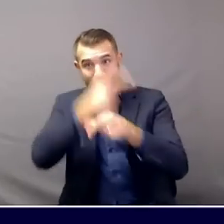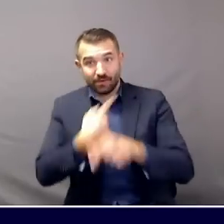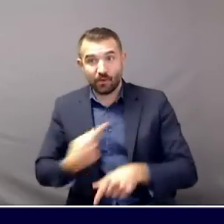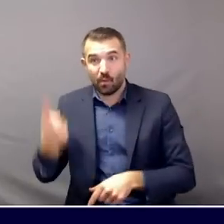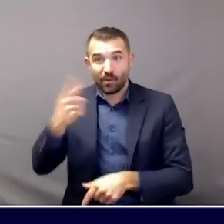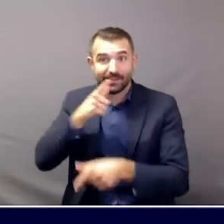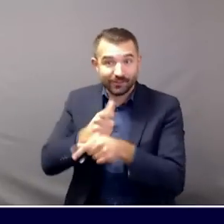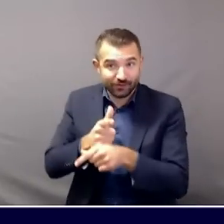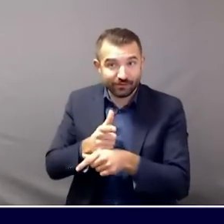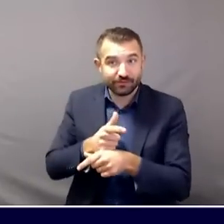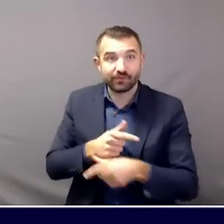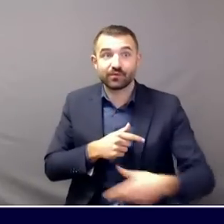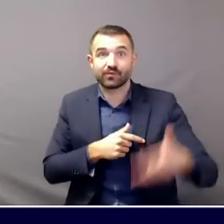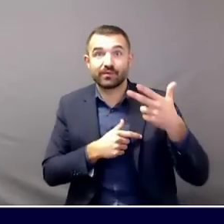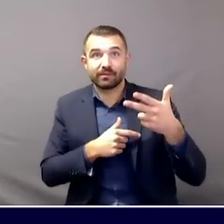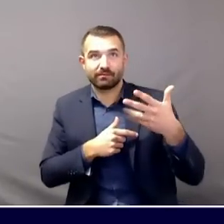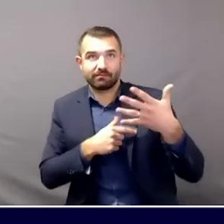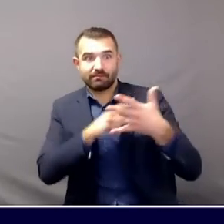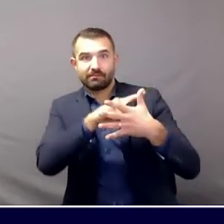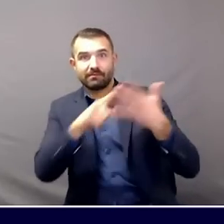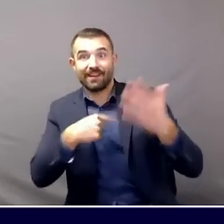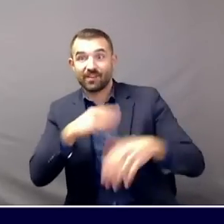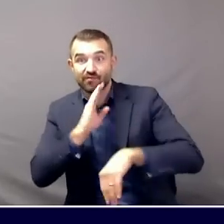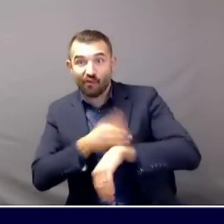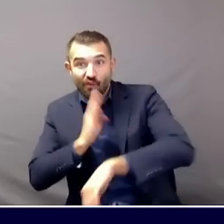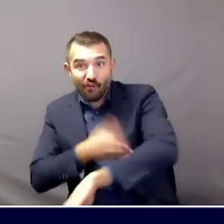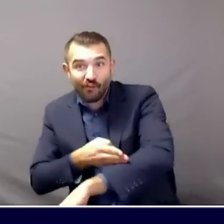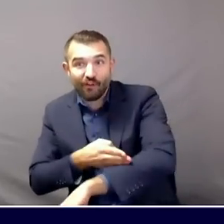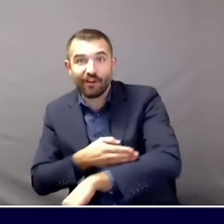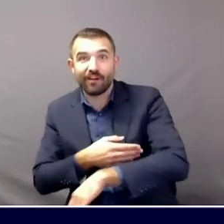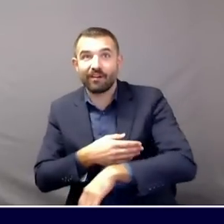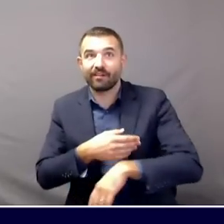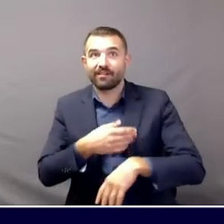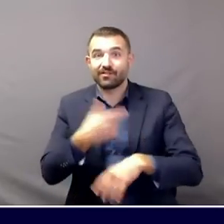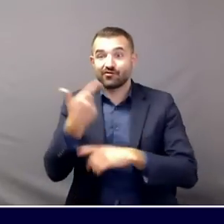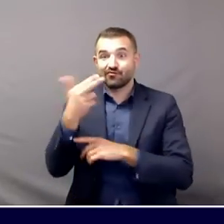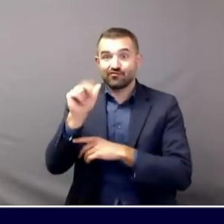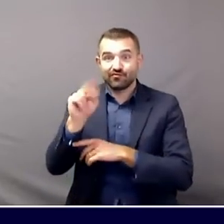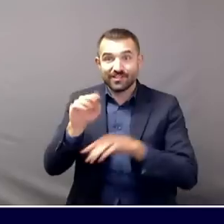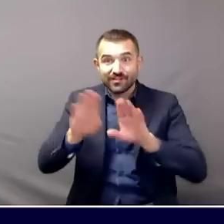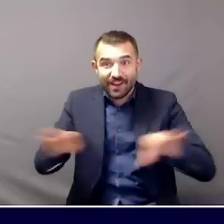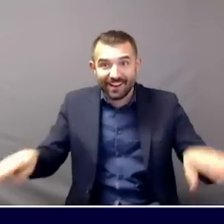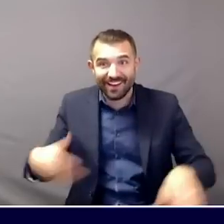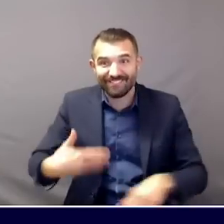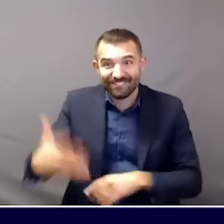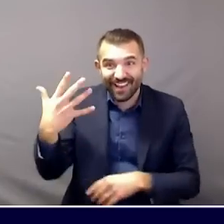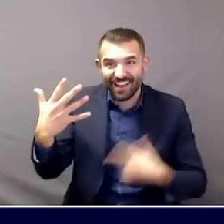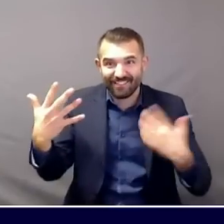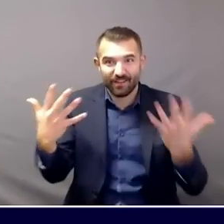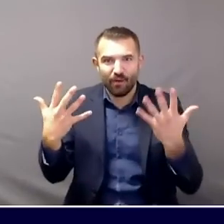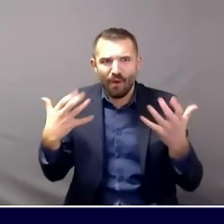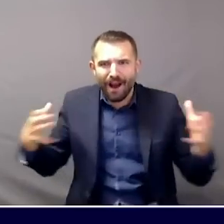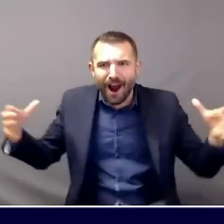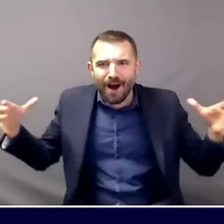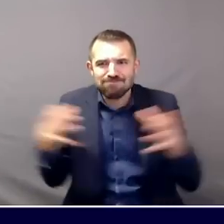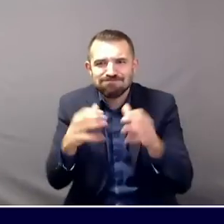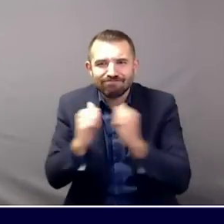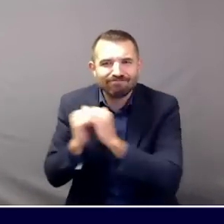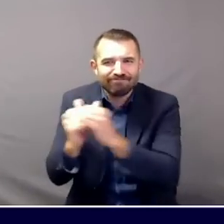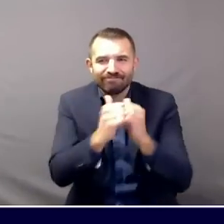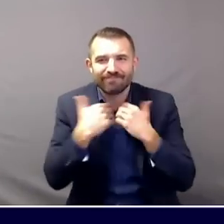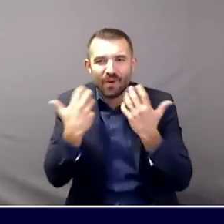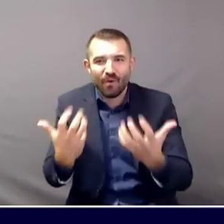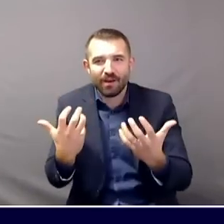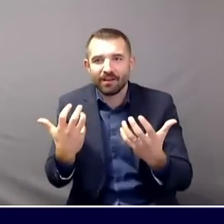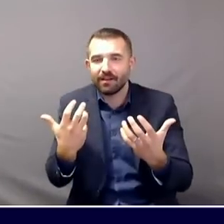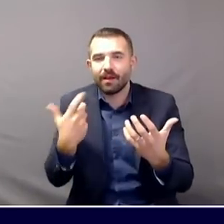I would love to get together with over the holidays, and dear friends whom I look forward to seeing. But I don't want